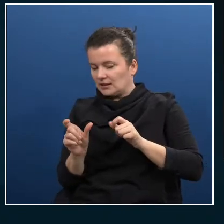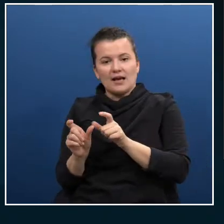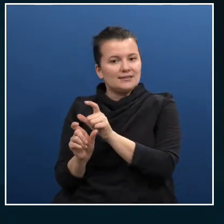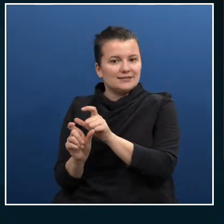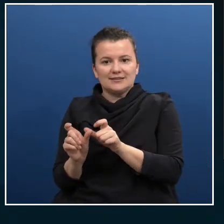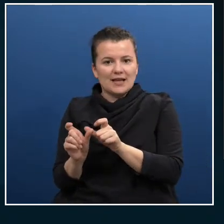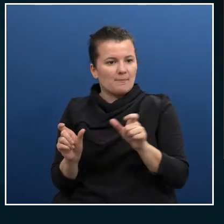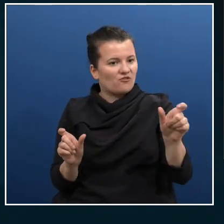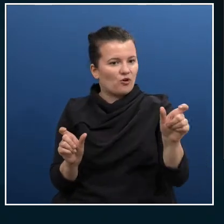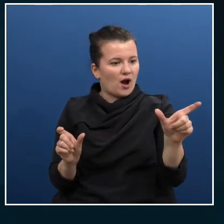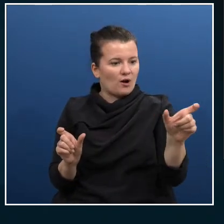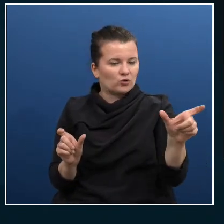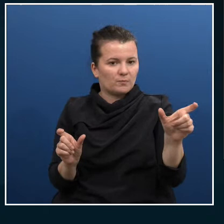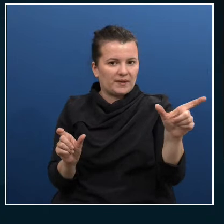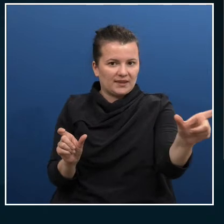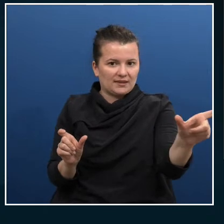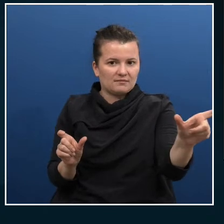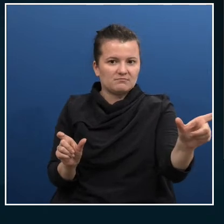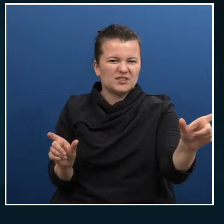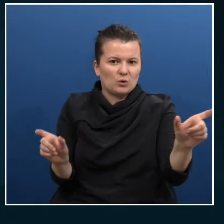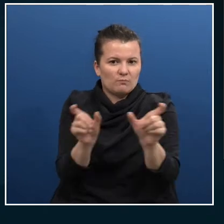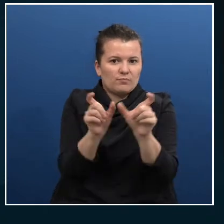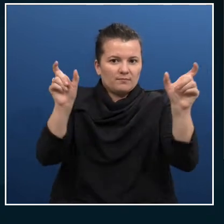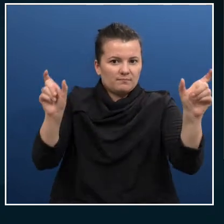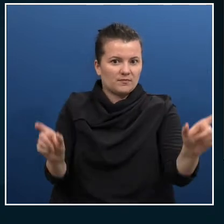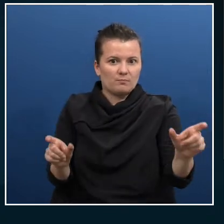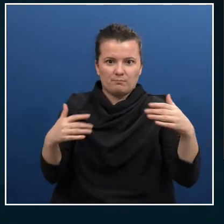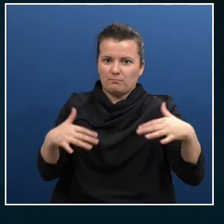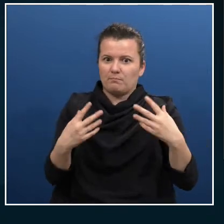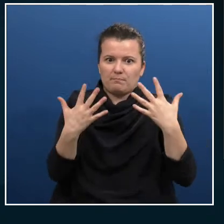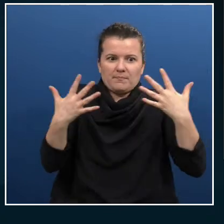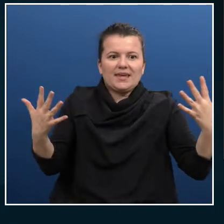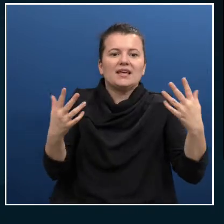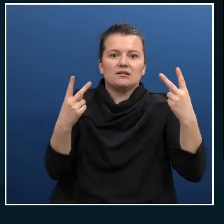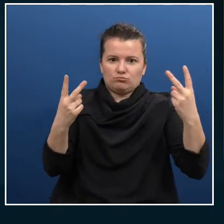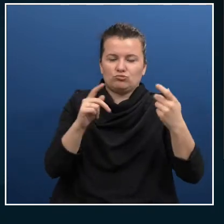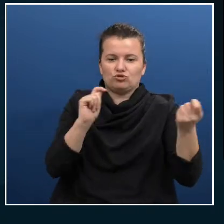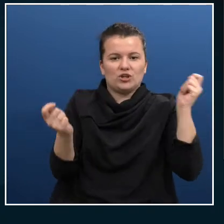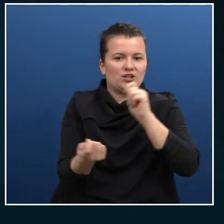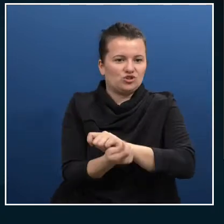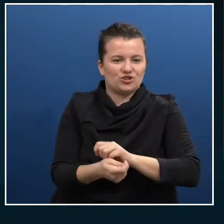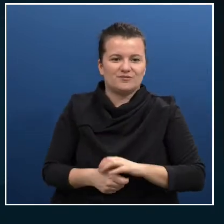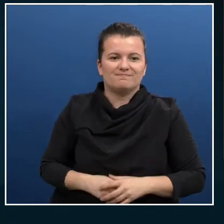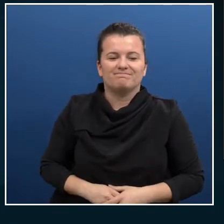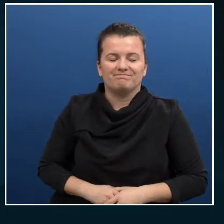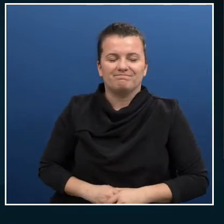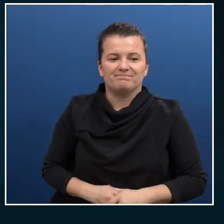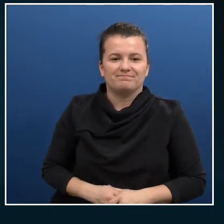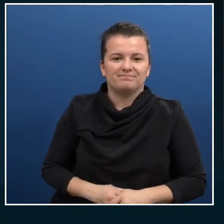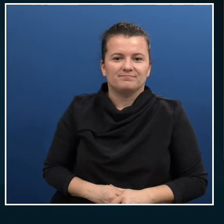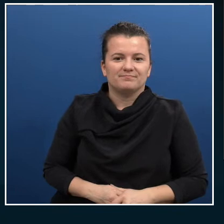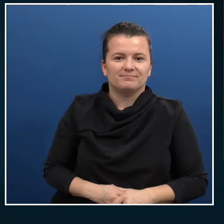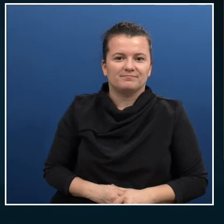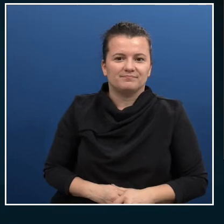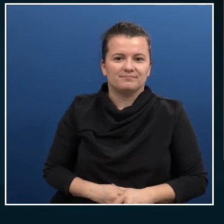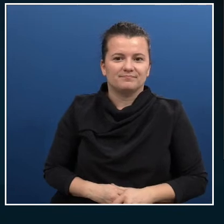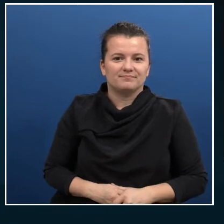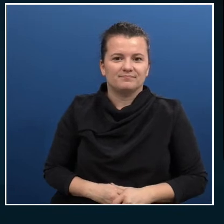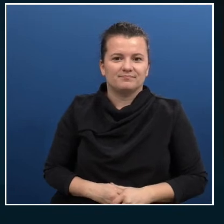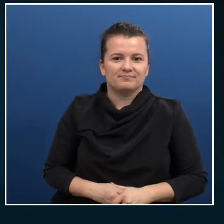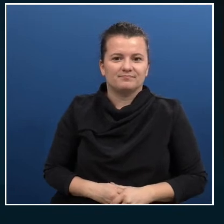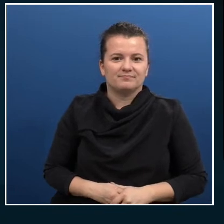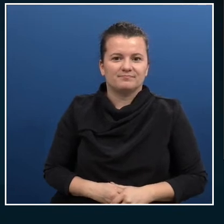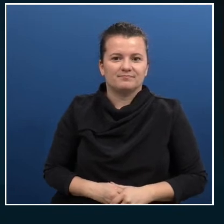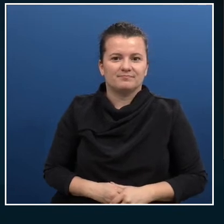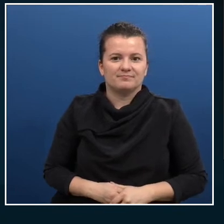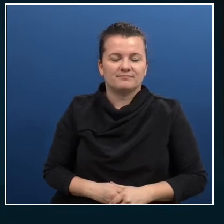well. So those are like two already very fast incorporated improvements for Bicep. Yep. And the